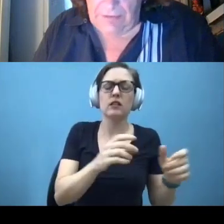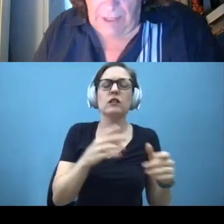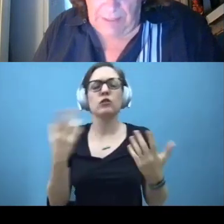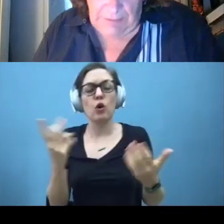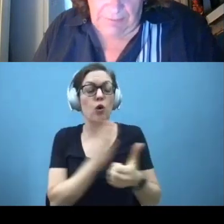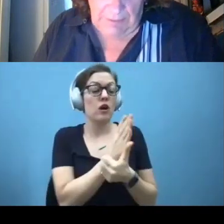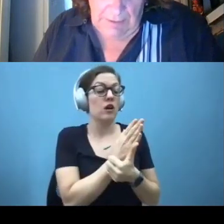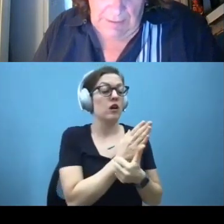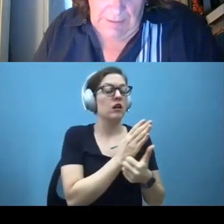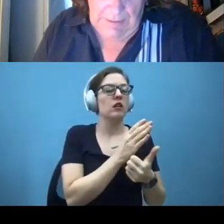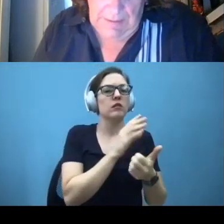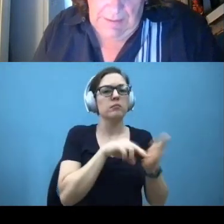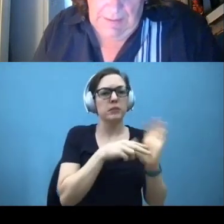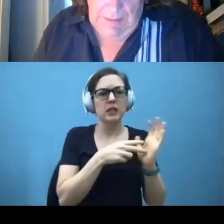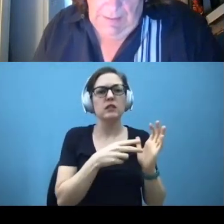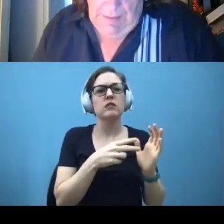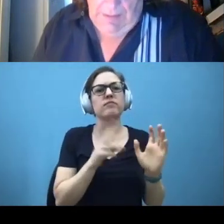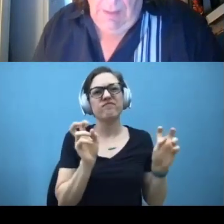behavior. Next slide, please.